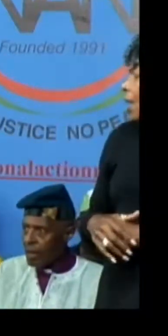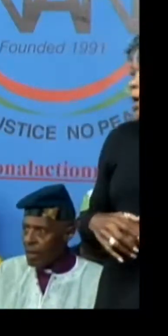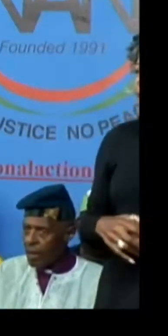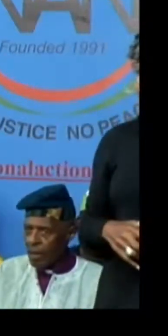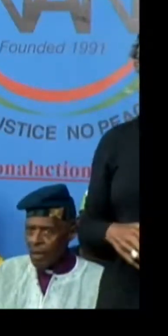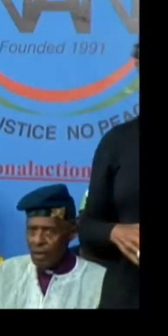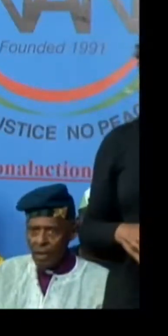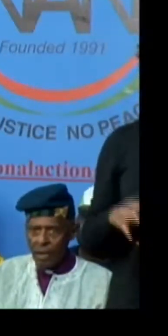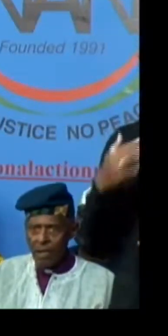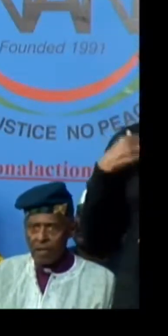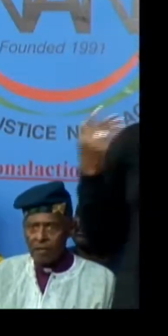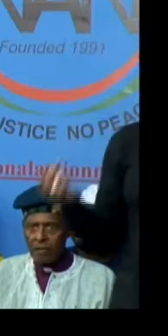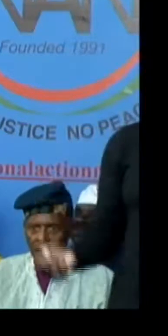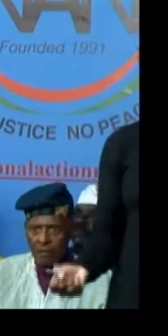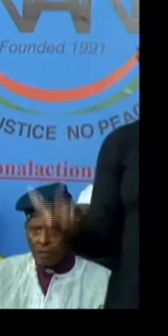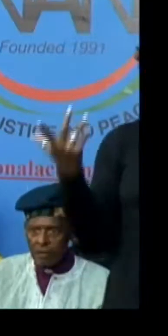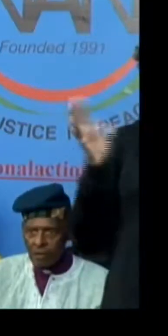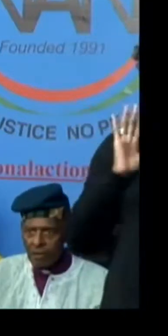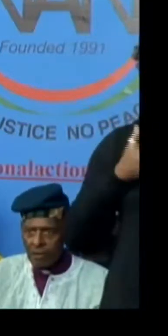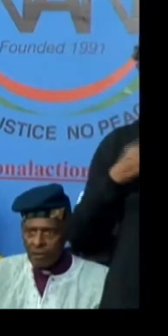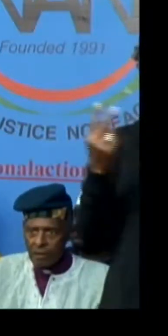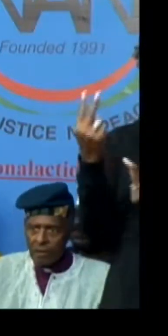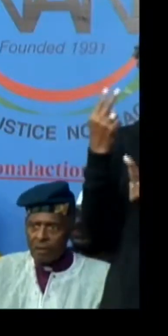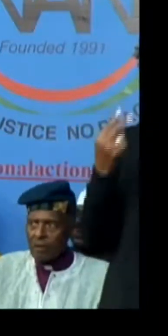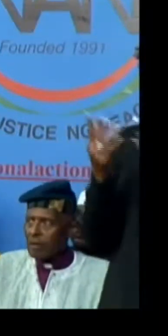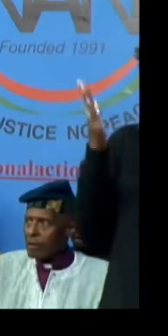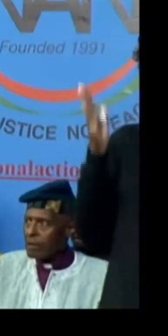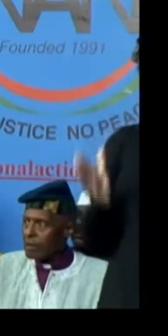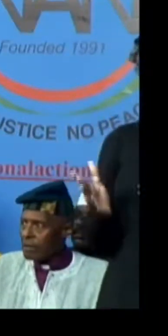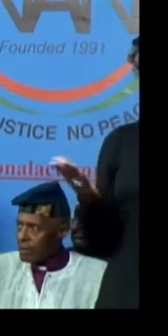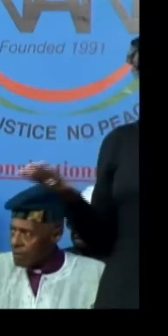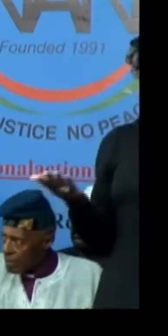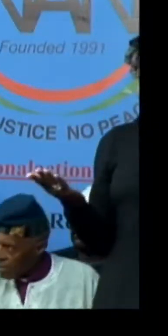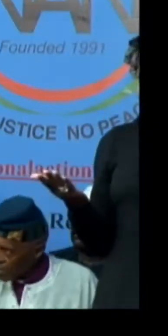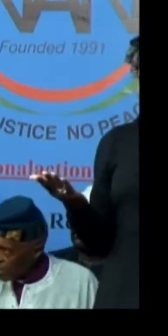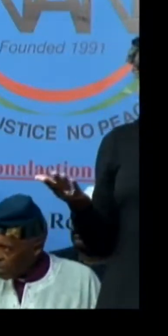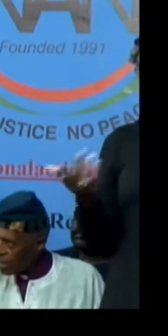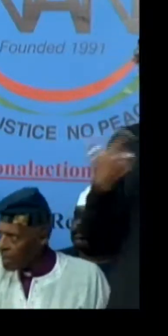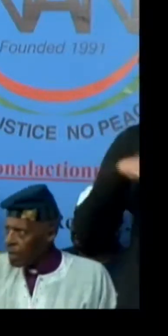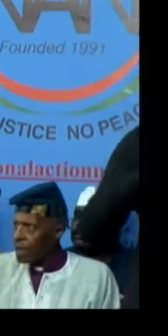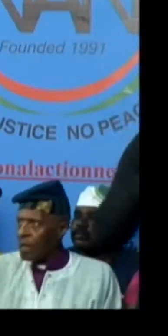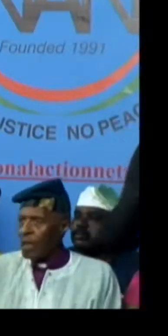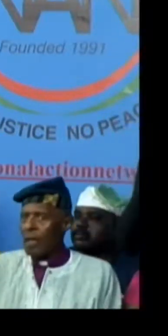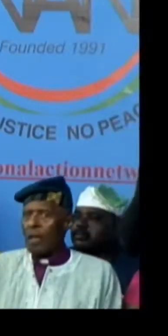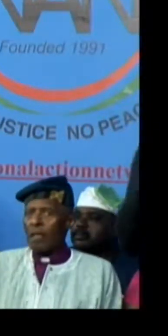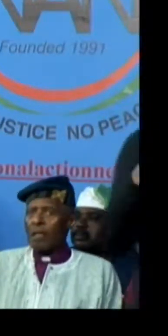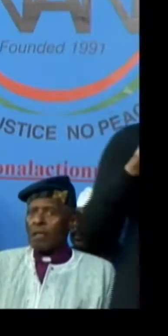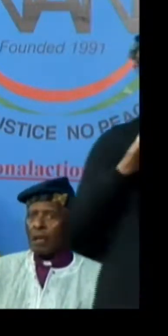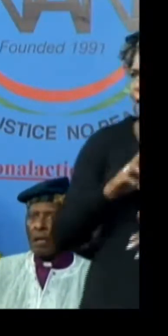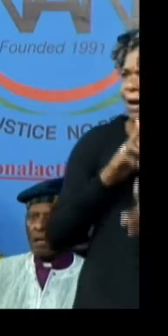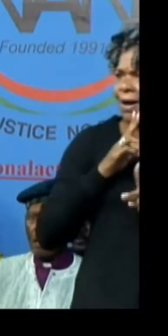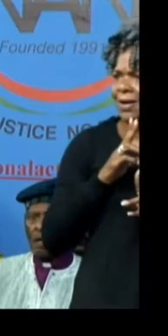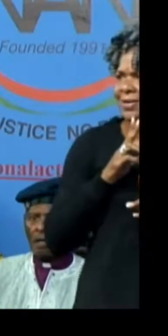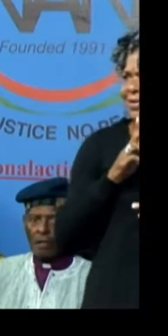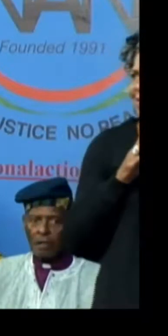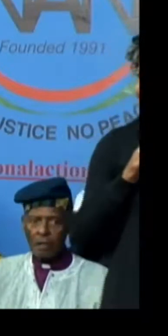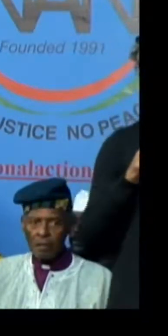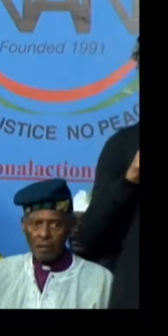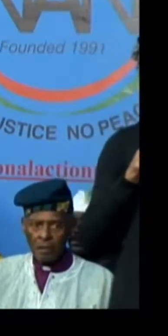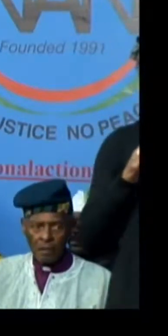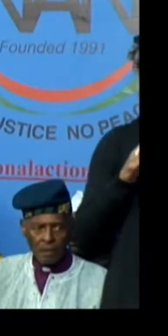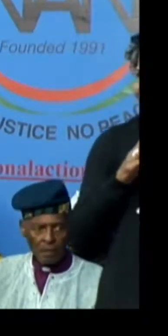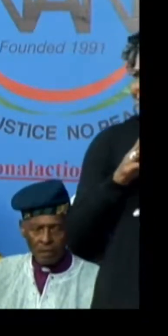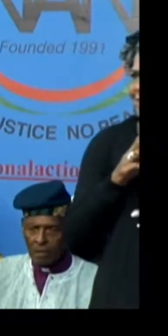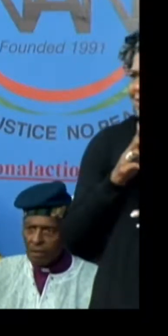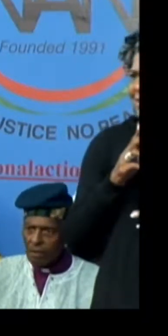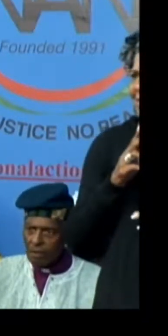and so many of our guests this morning. We certainly were honored to have with us this morning, and will be